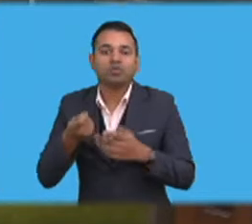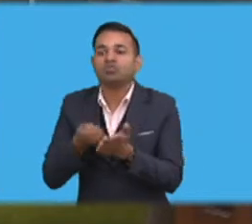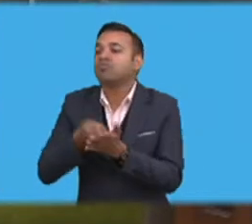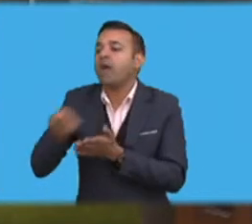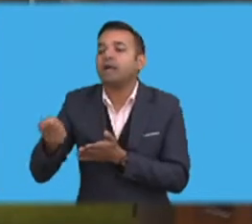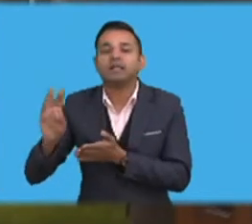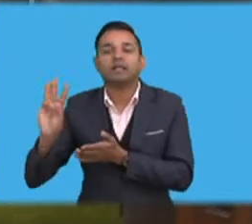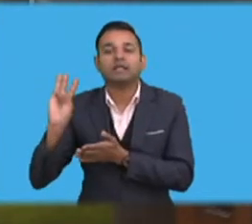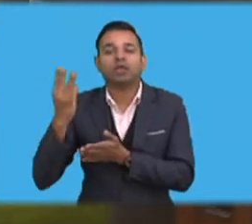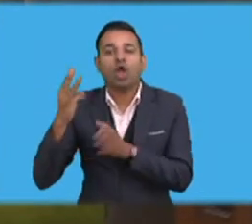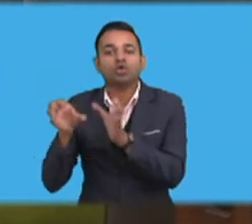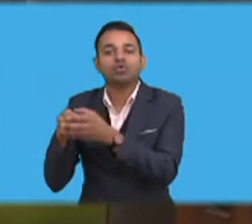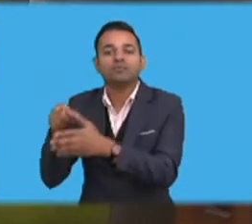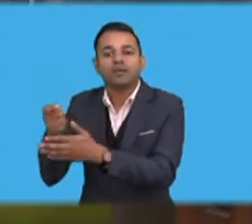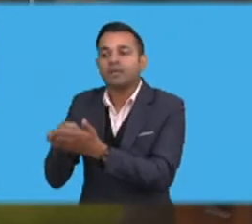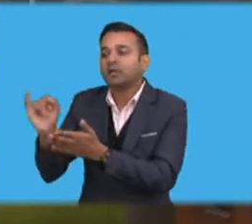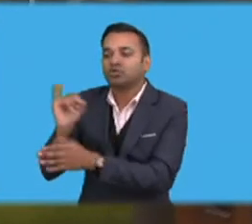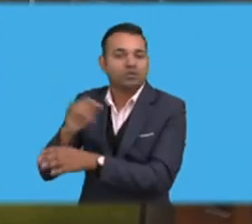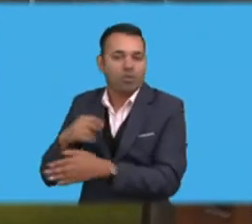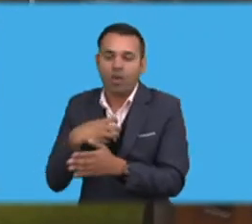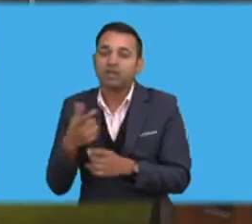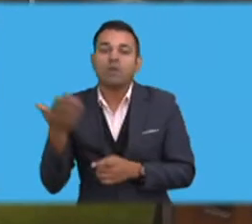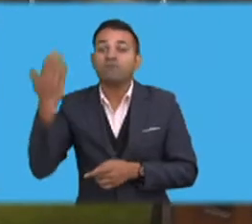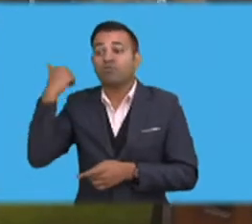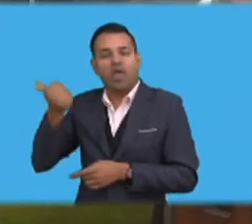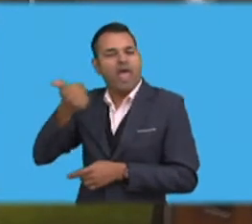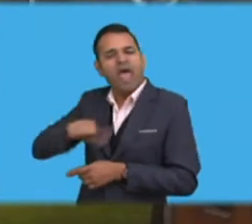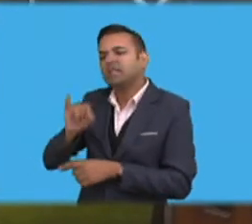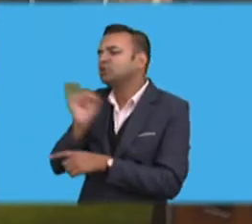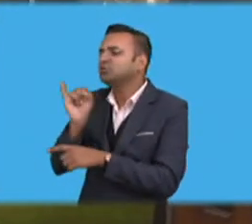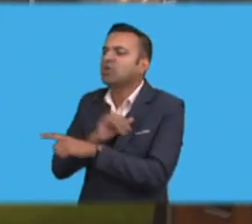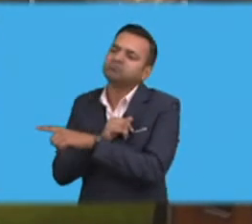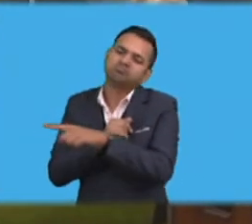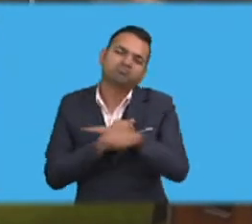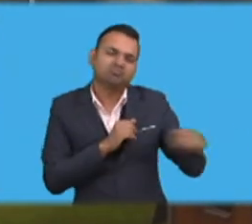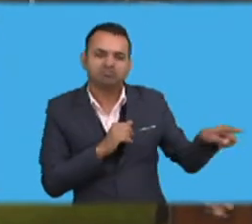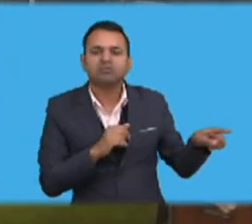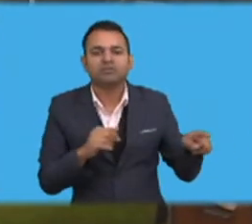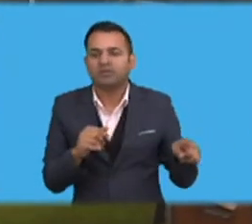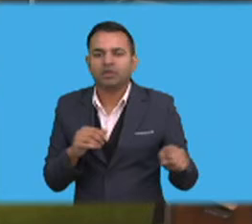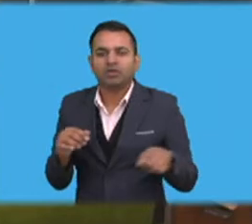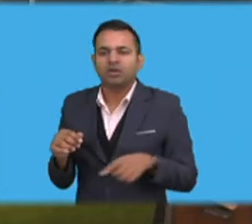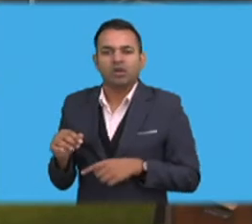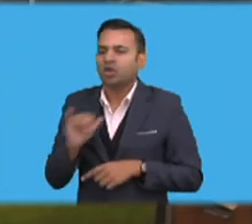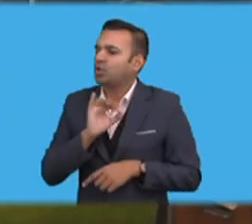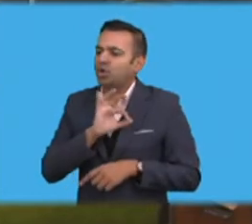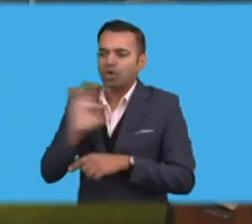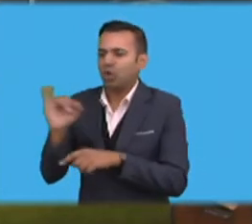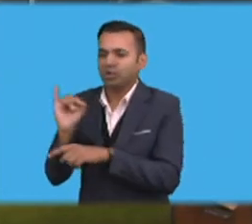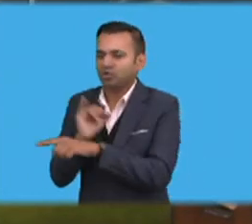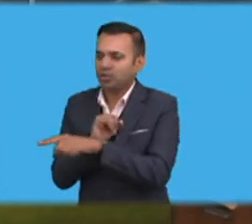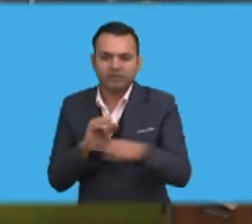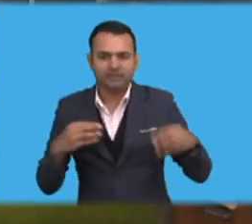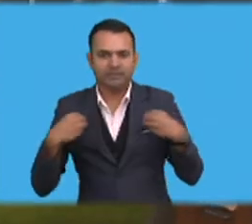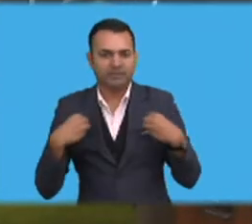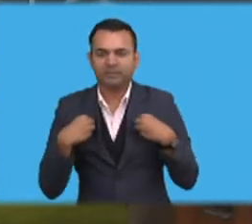insurance from an insurance company. So therefore, it is not an insurance company. Any person knowing English